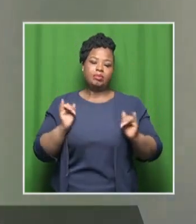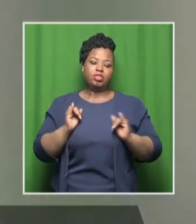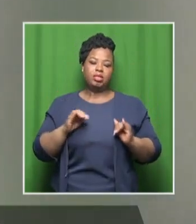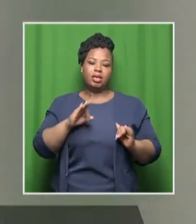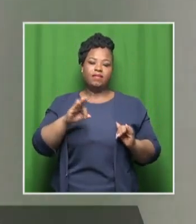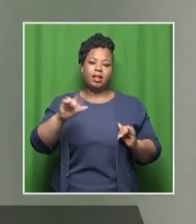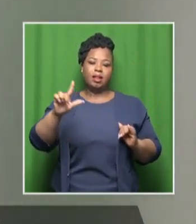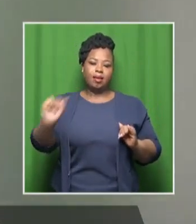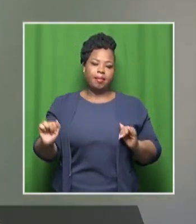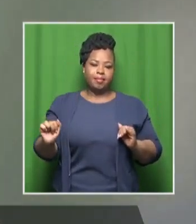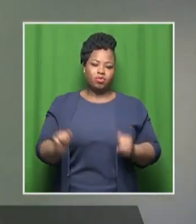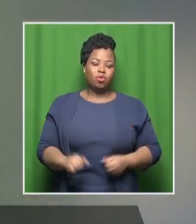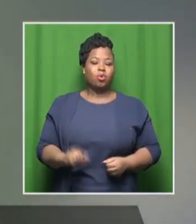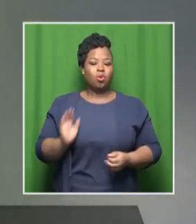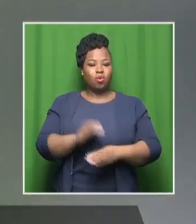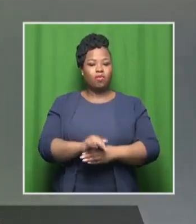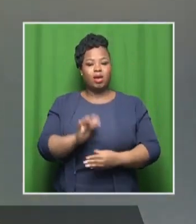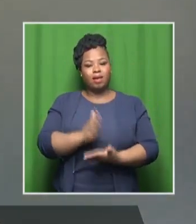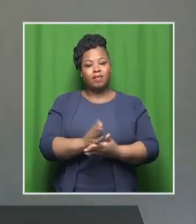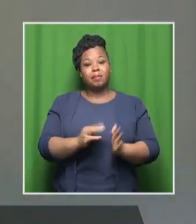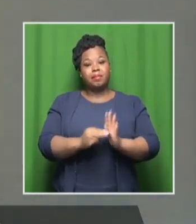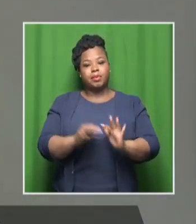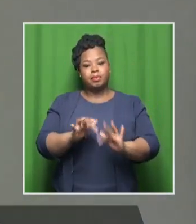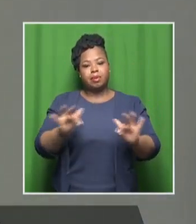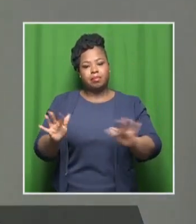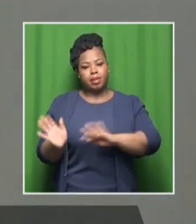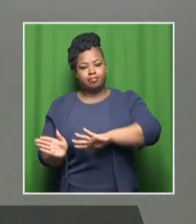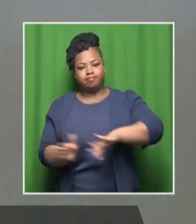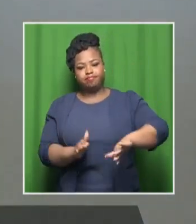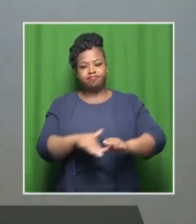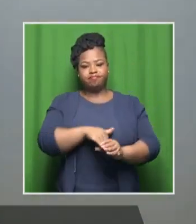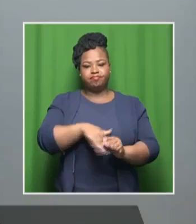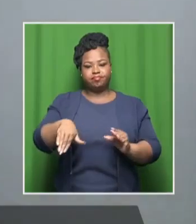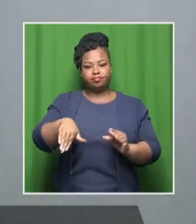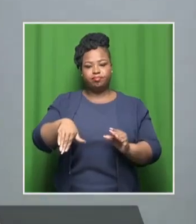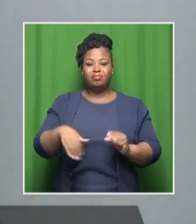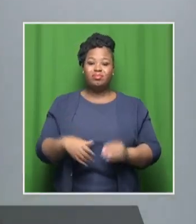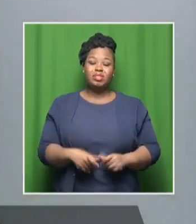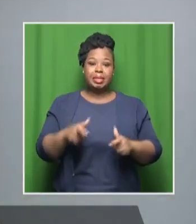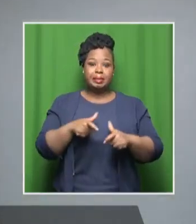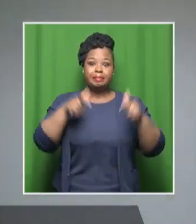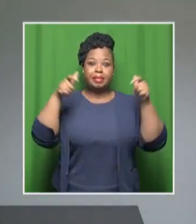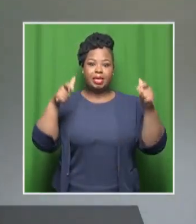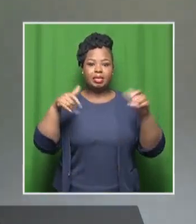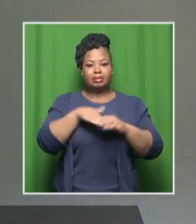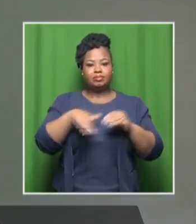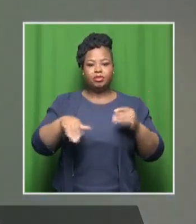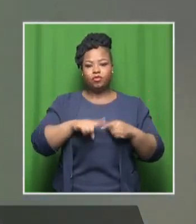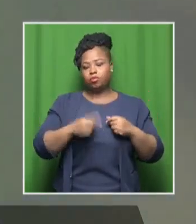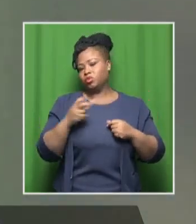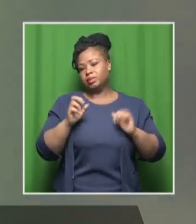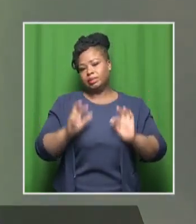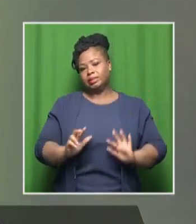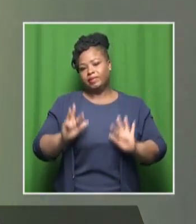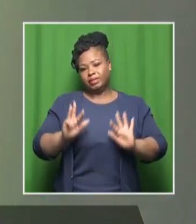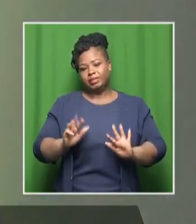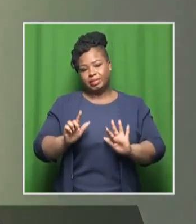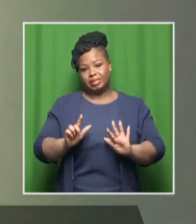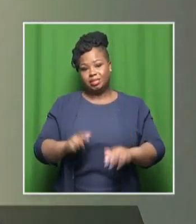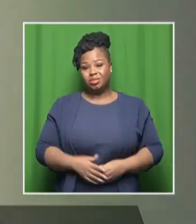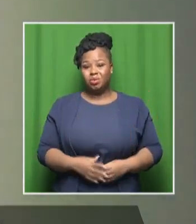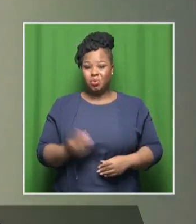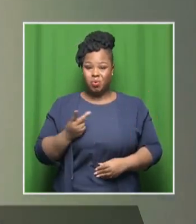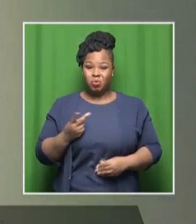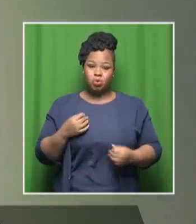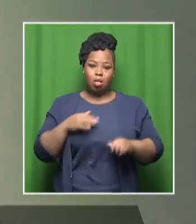Over 500,000 people were ordered to evacuate in the state's largest evacuation since 2017, and large lines